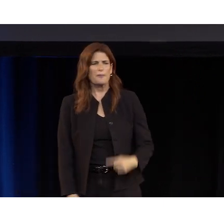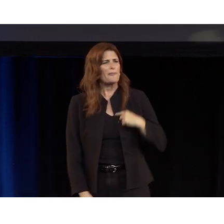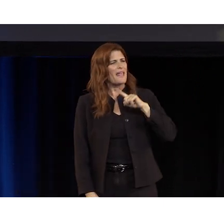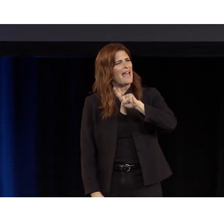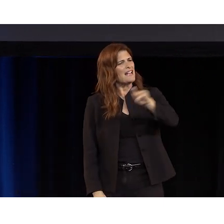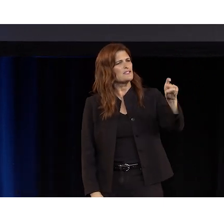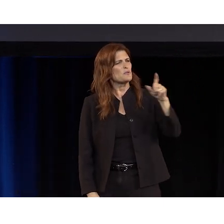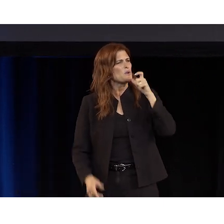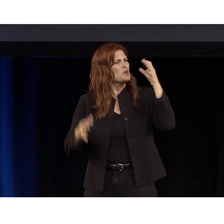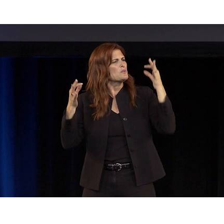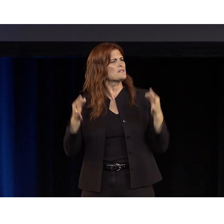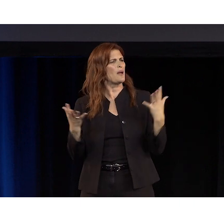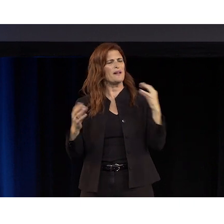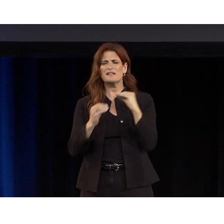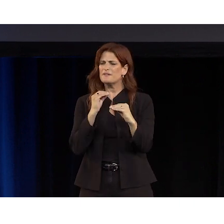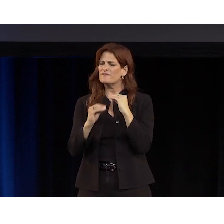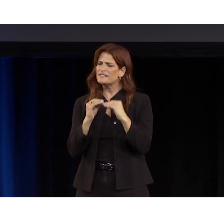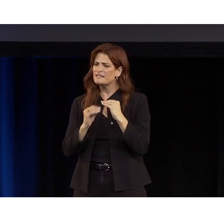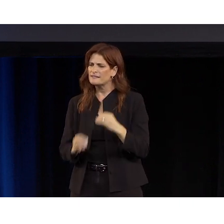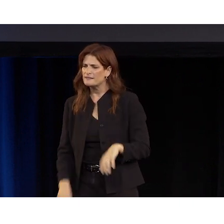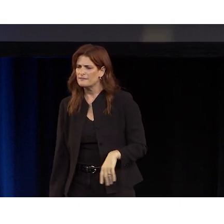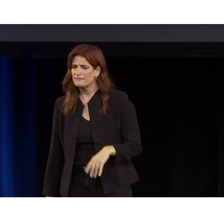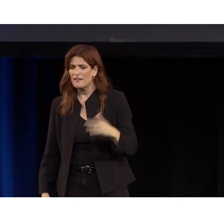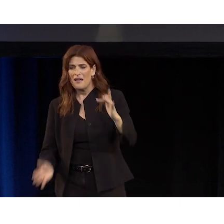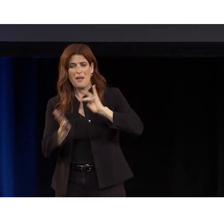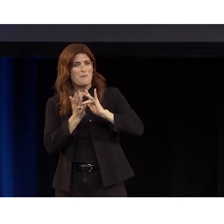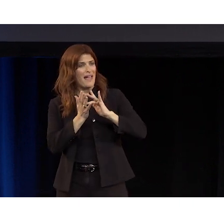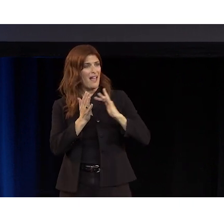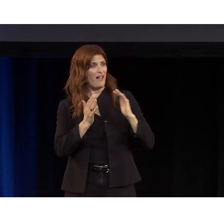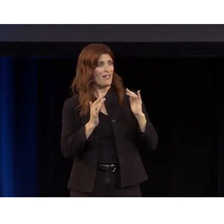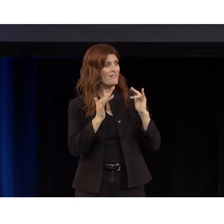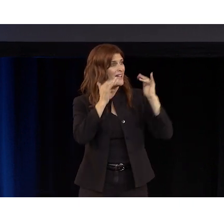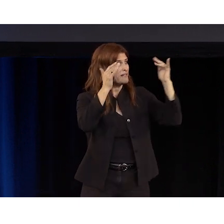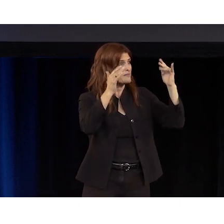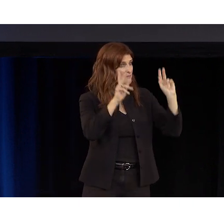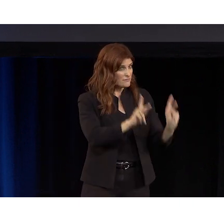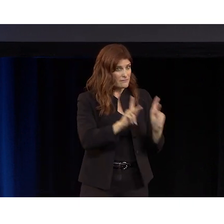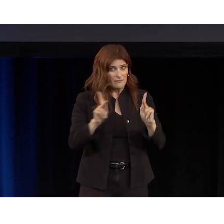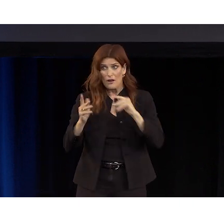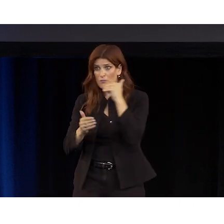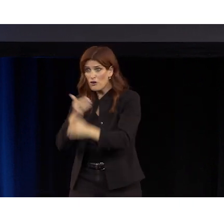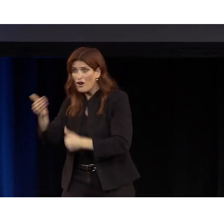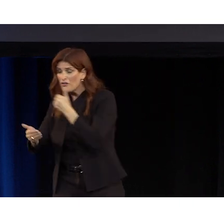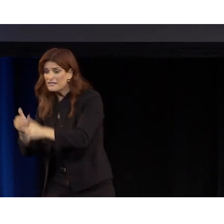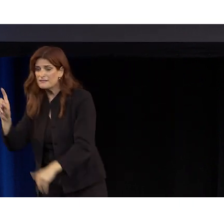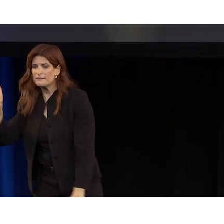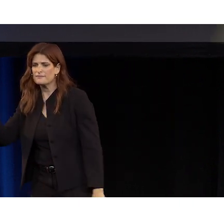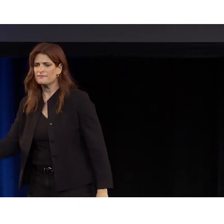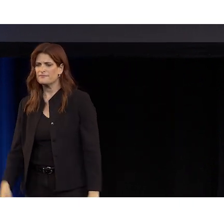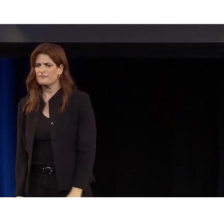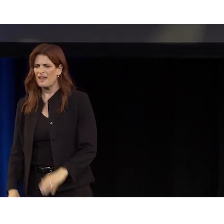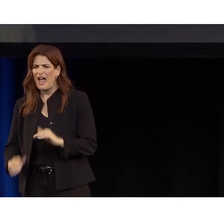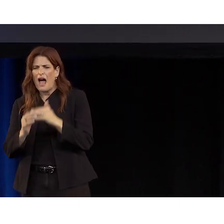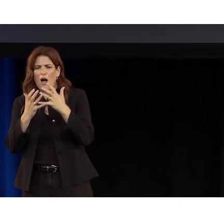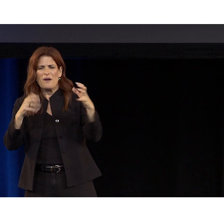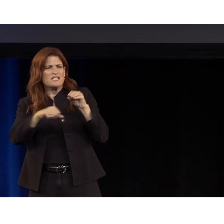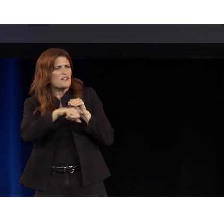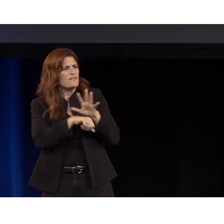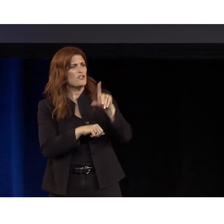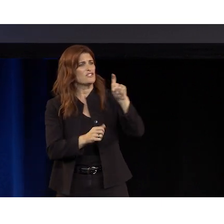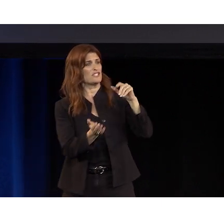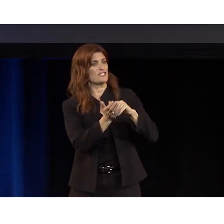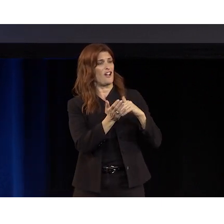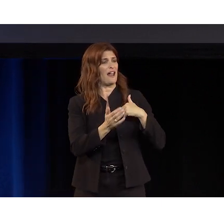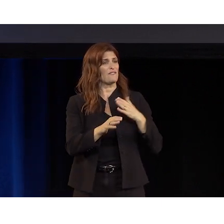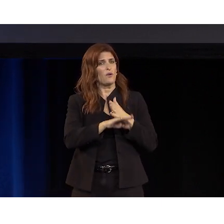and traditions. So I ask you, who decides what needs to be fixed? Does medical advancements